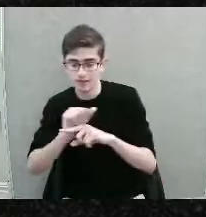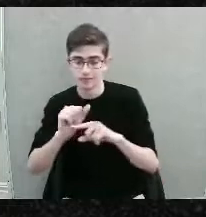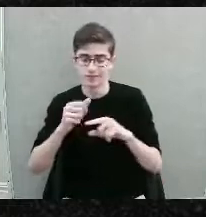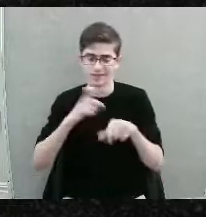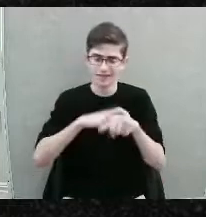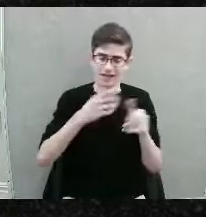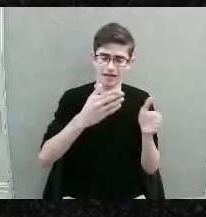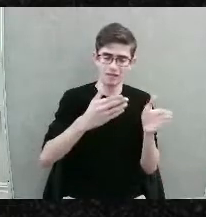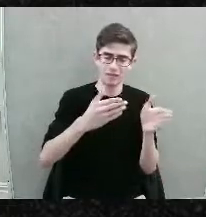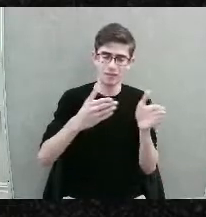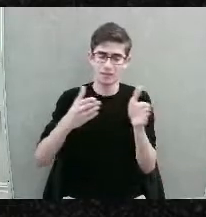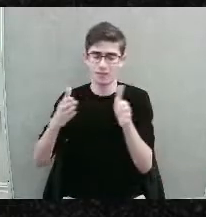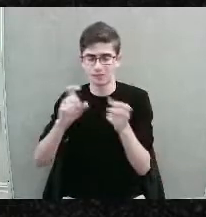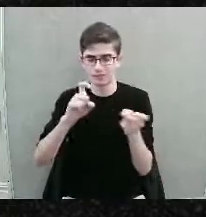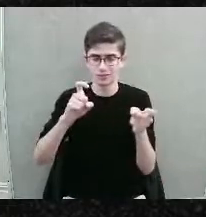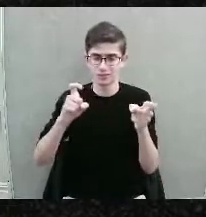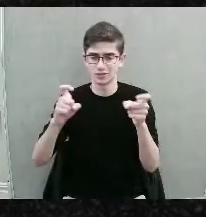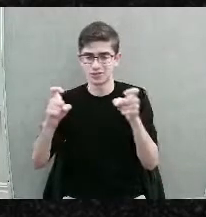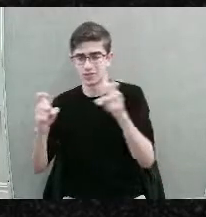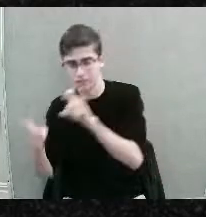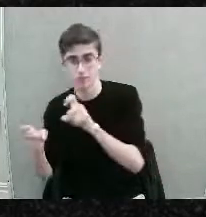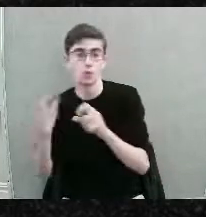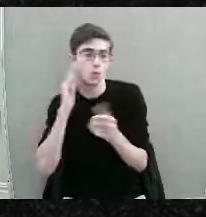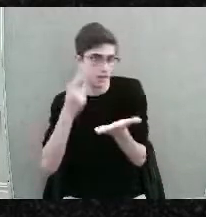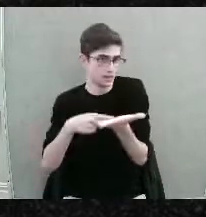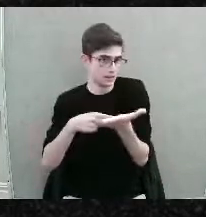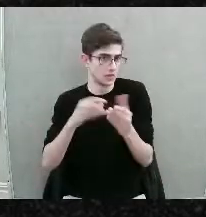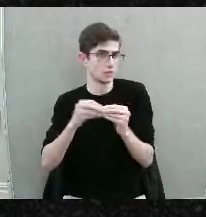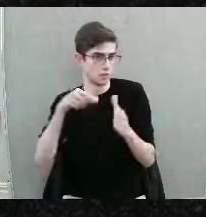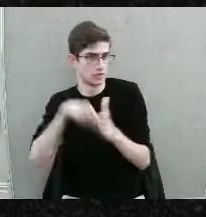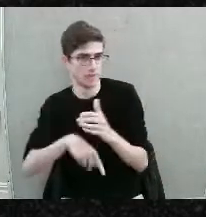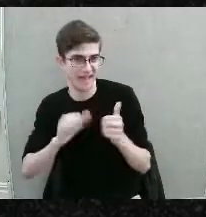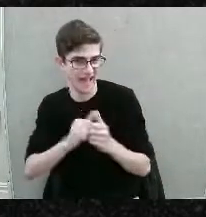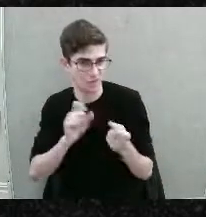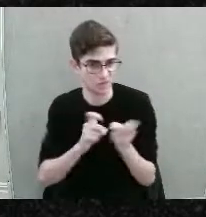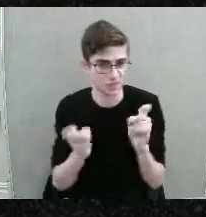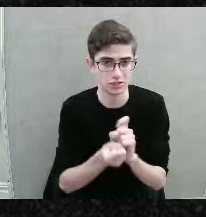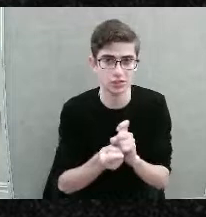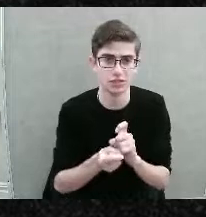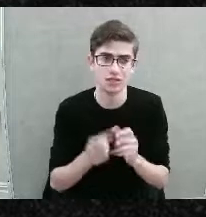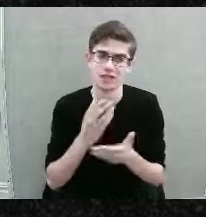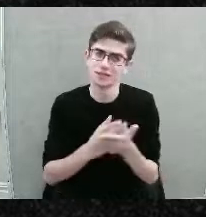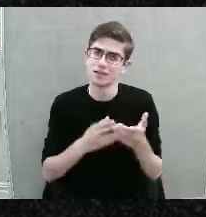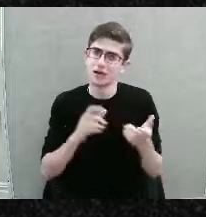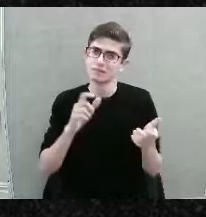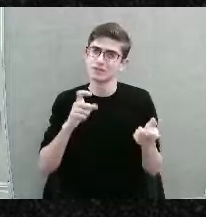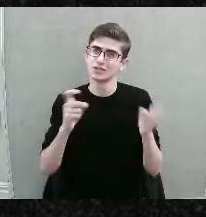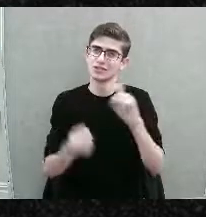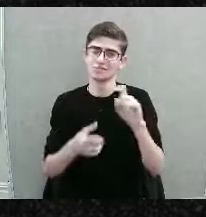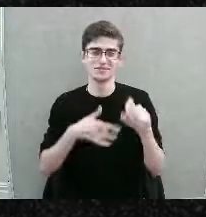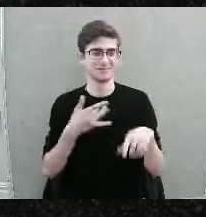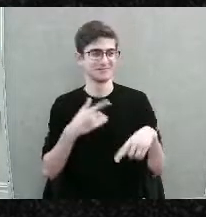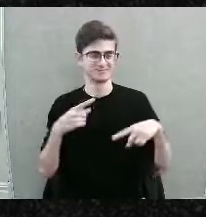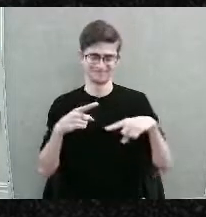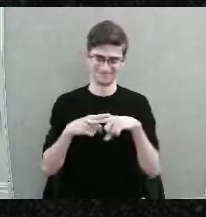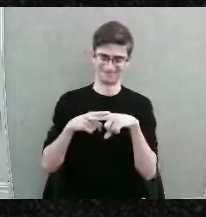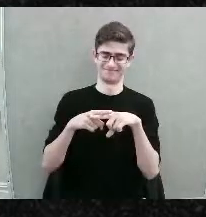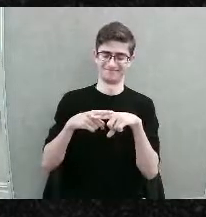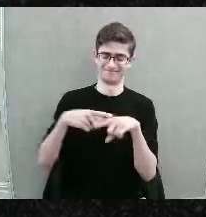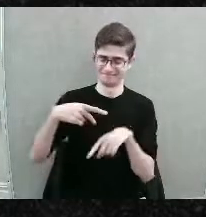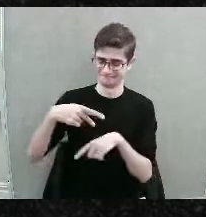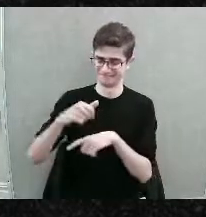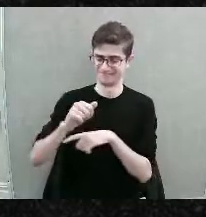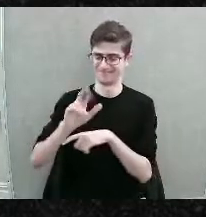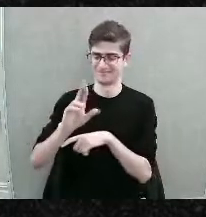over time in various ways, and we're going to talk about that, and specifically in ways that were paradoxical, and yet often or